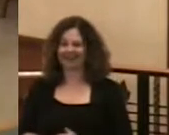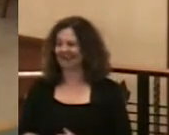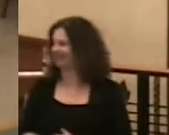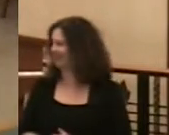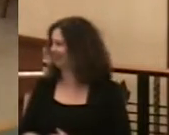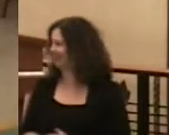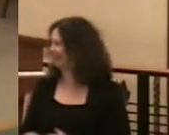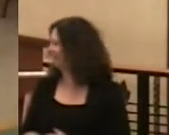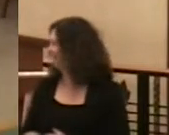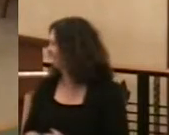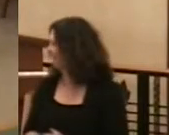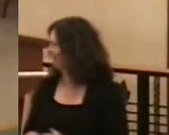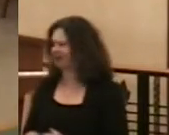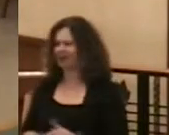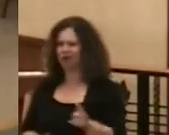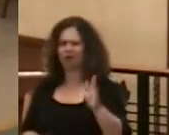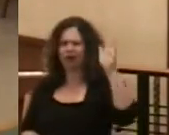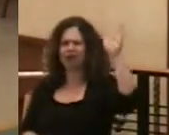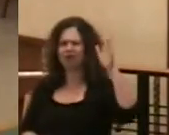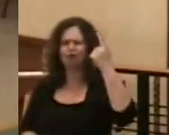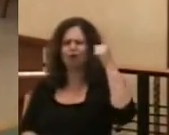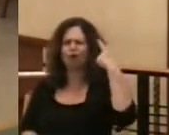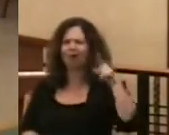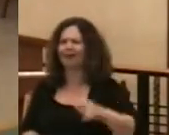What are your hands up for?